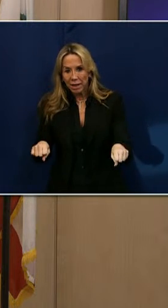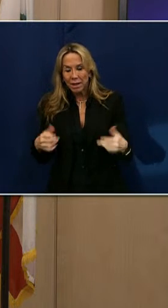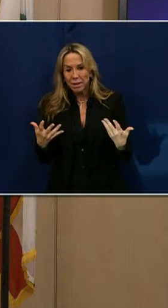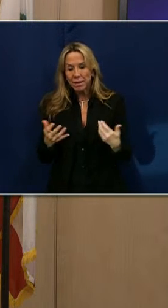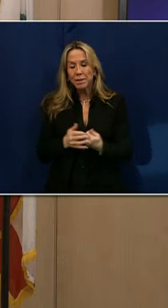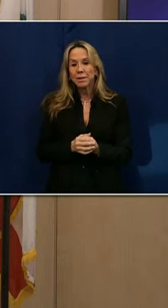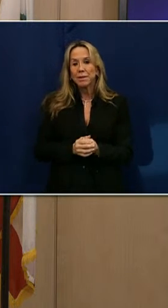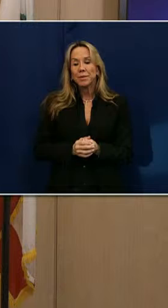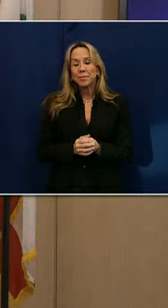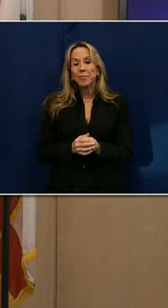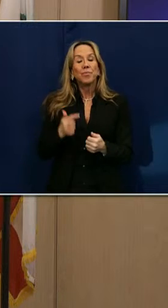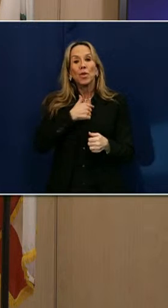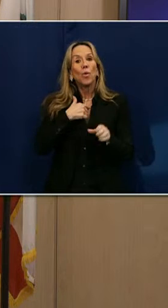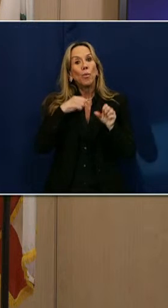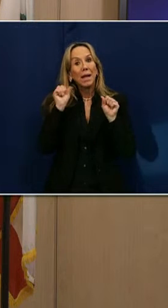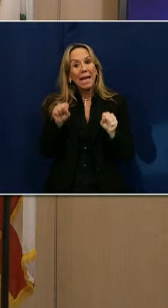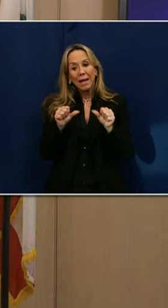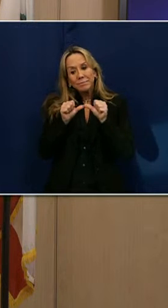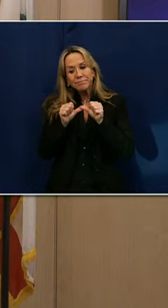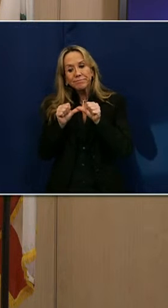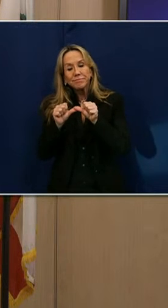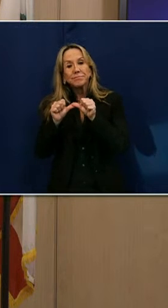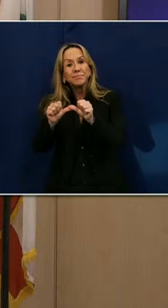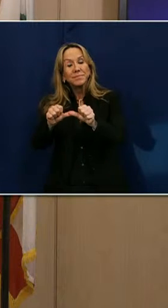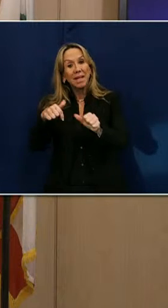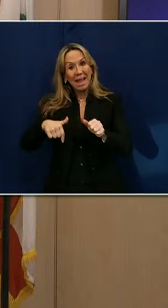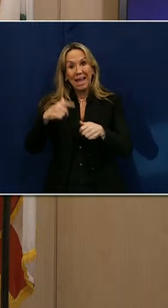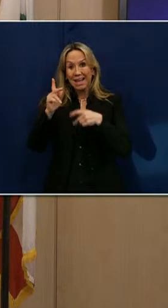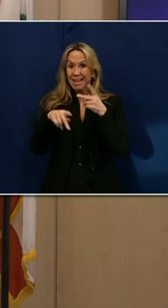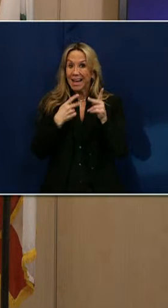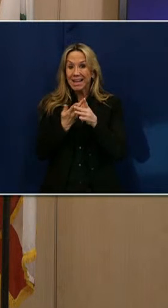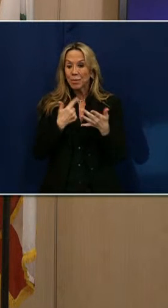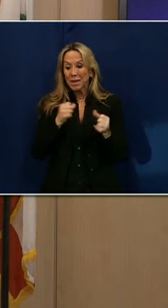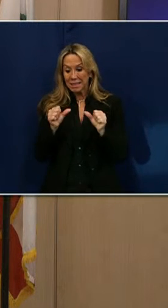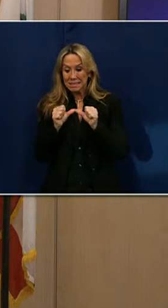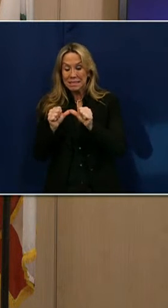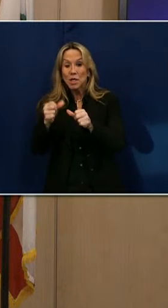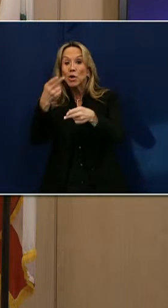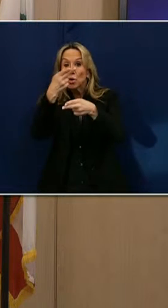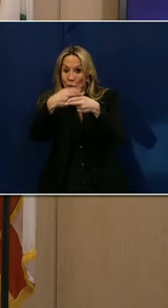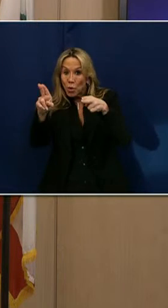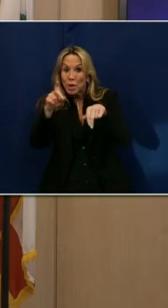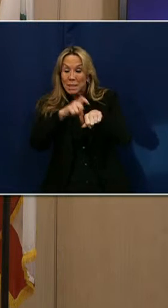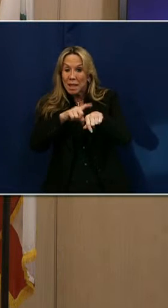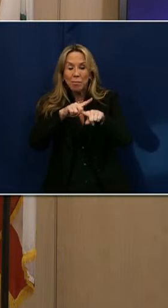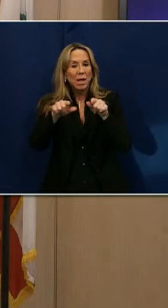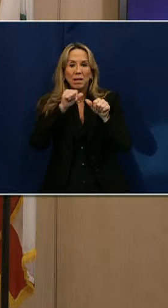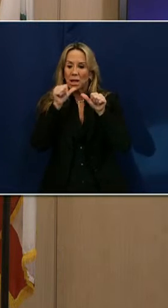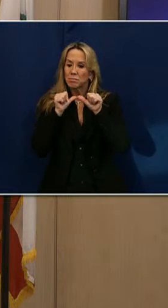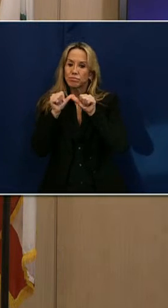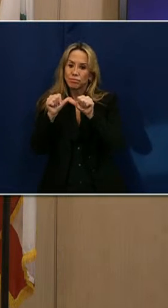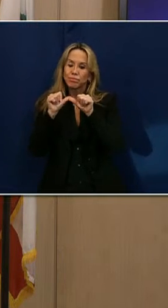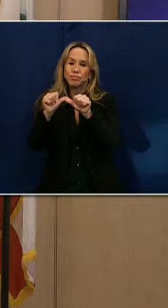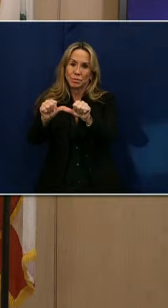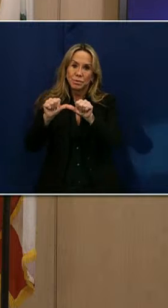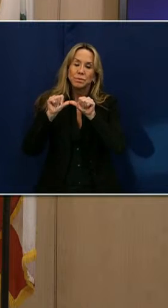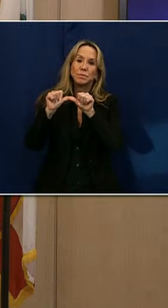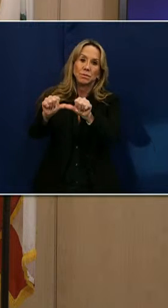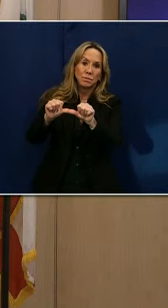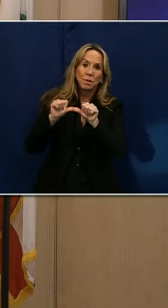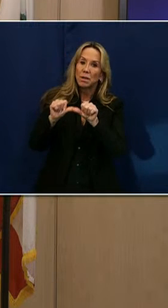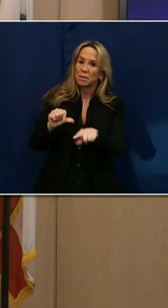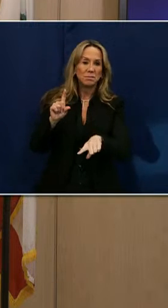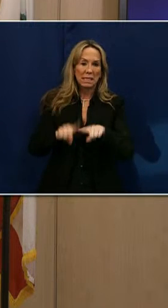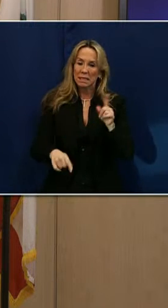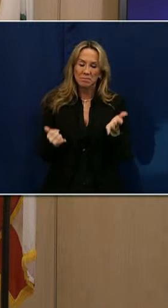as was stated, we can sustain this type of impact for a short period of time, but not for a sustained